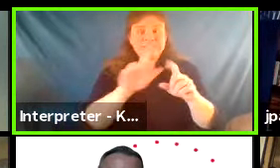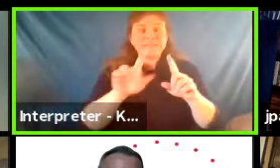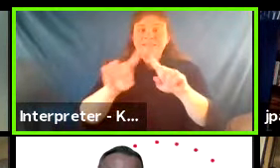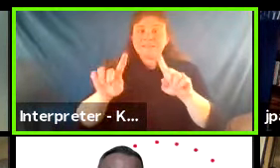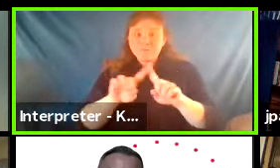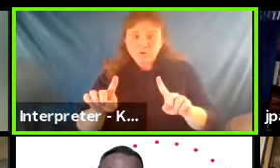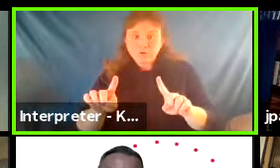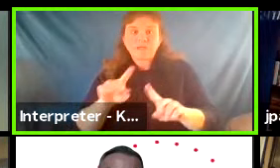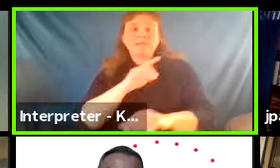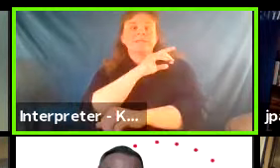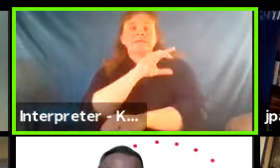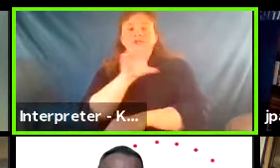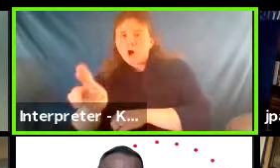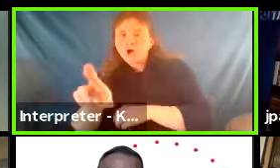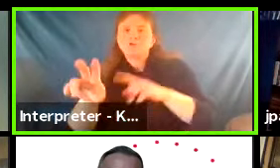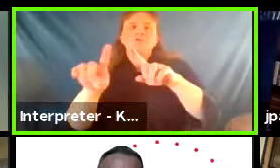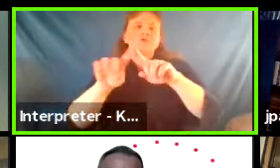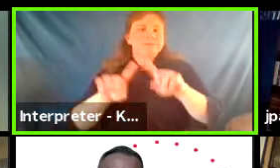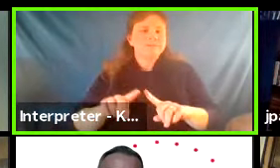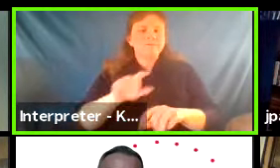just piece is that I do think that